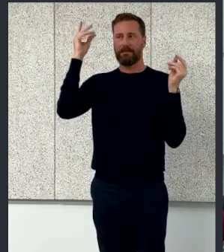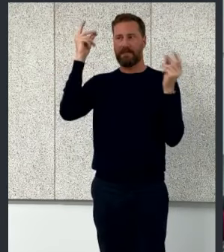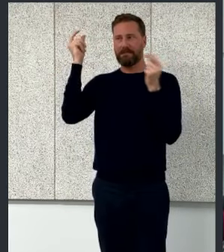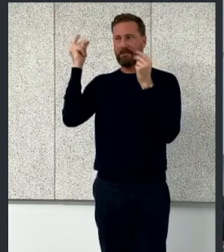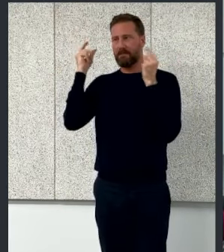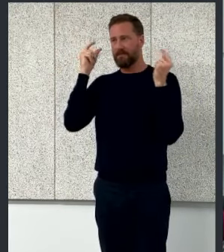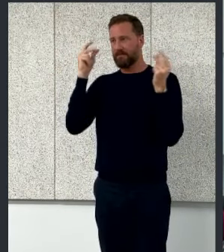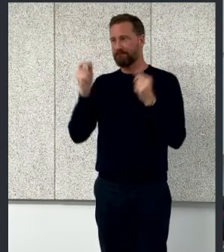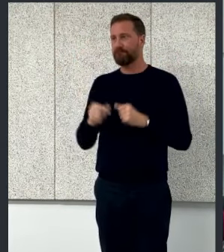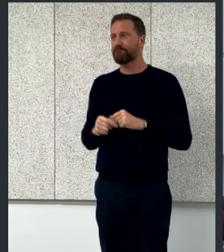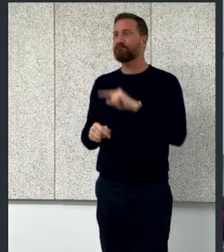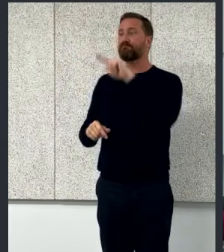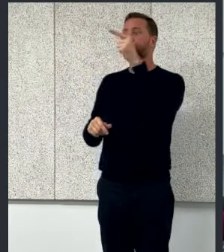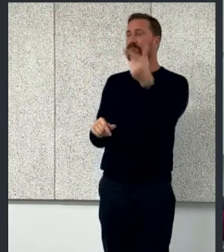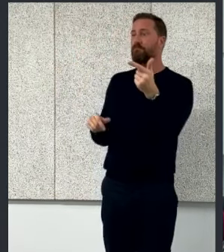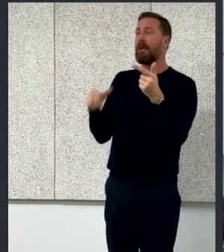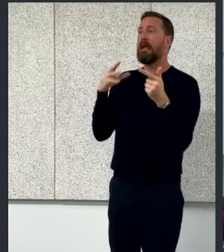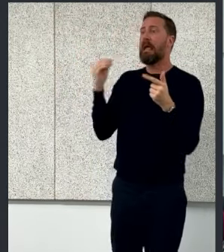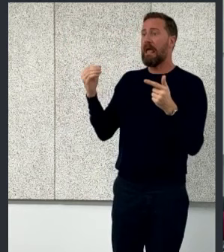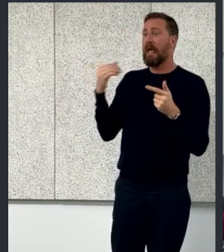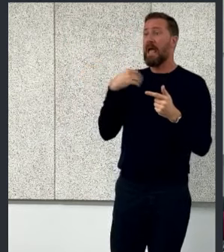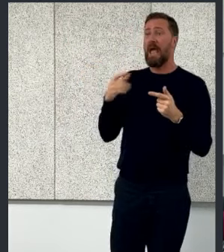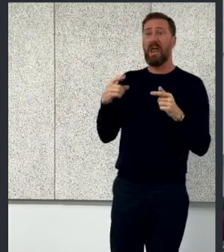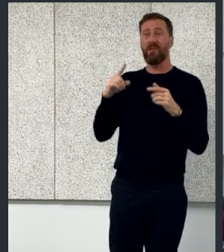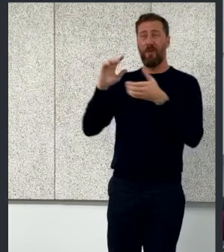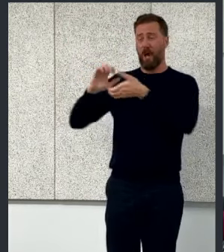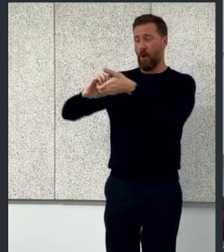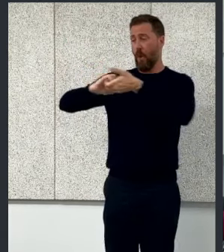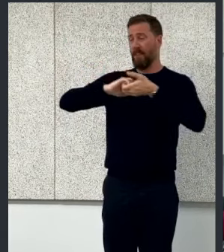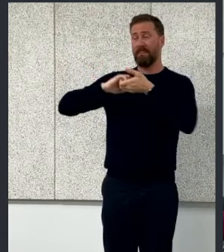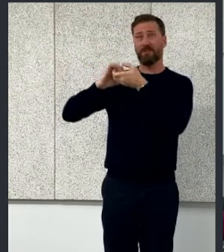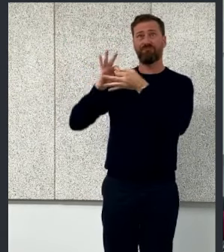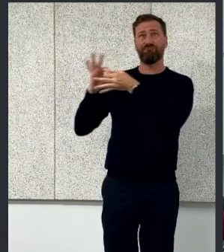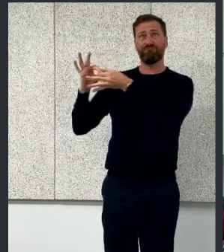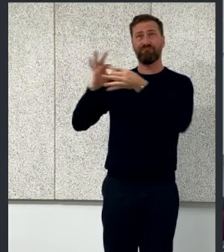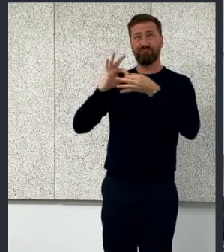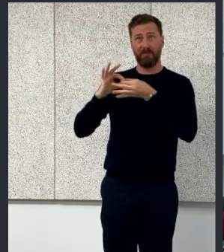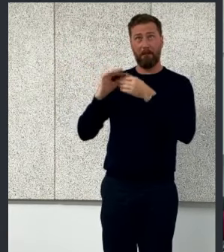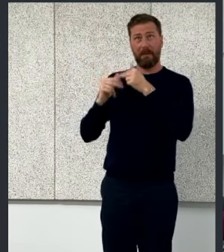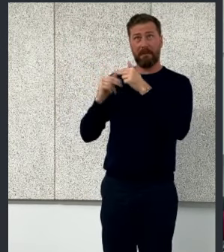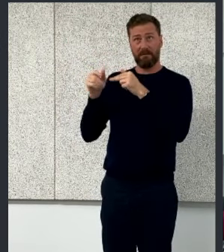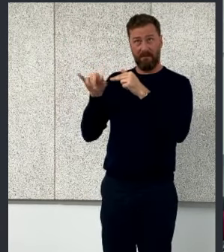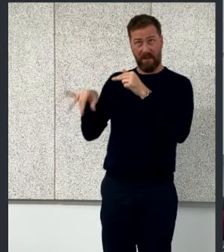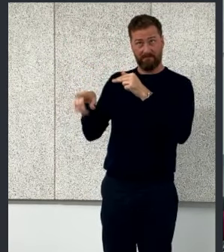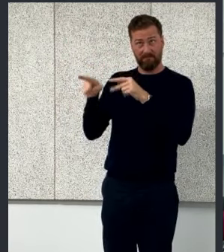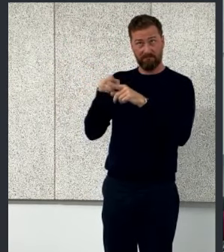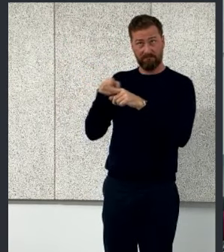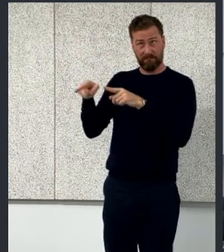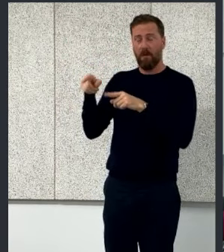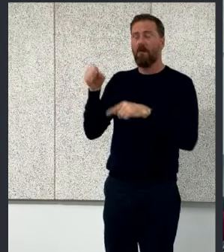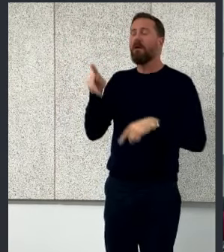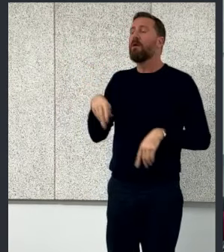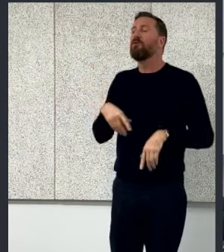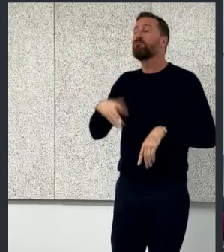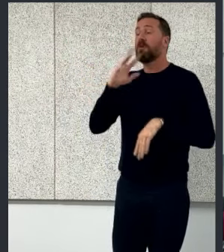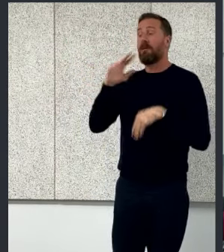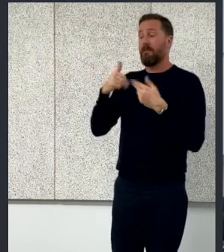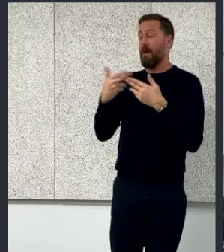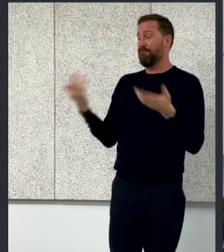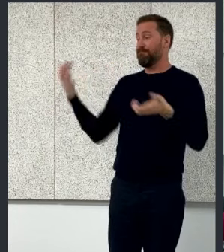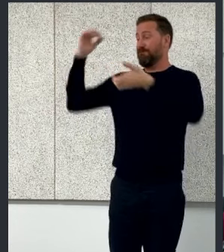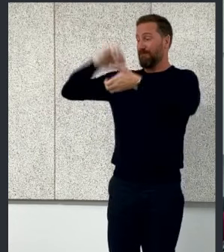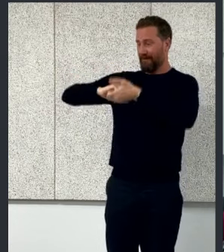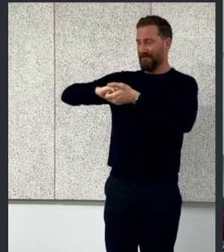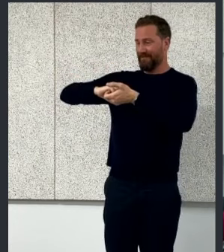Yeah. Also along the line of coalition building, and you were talking about partnerships, you all have a whole group of people